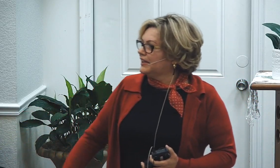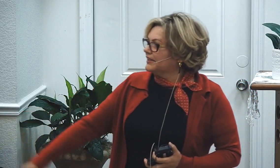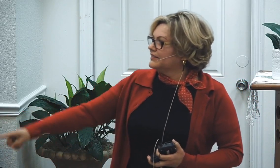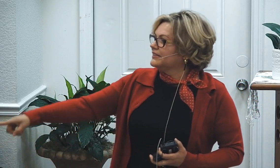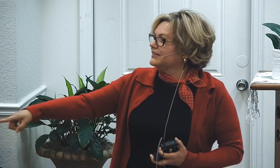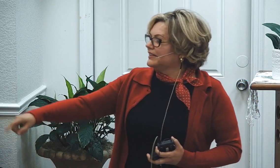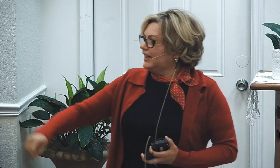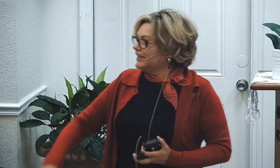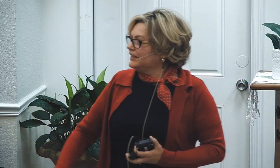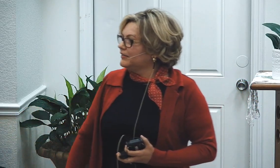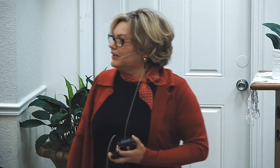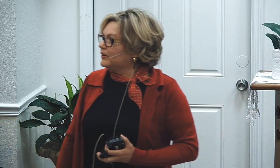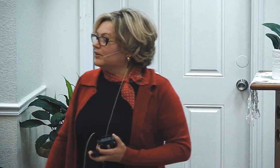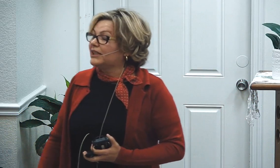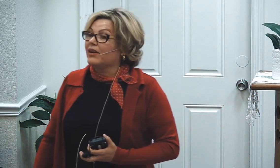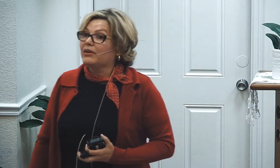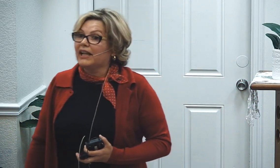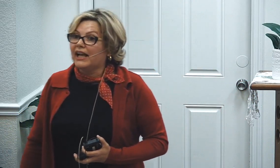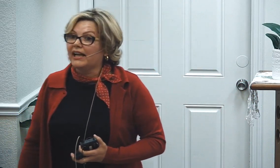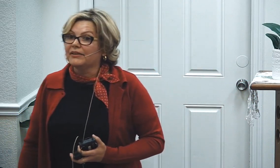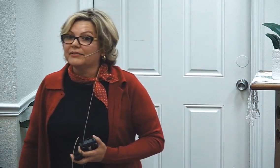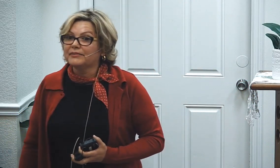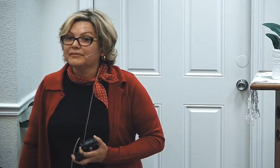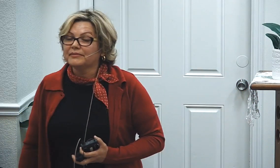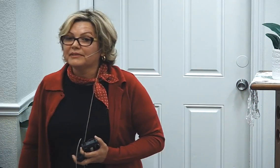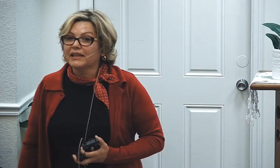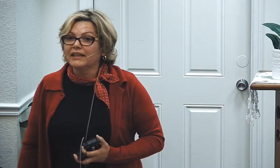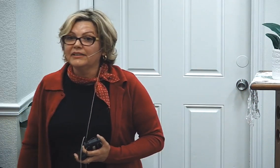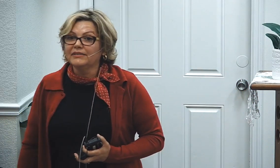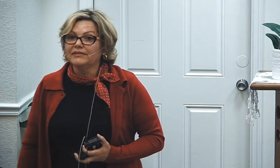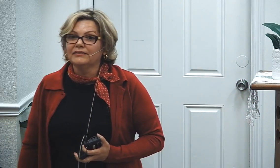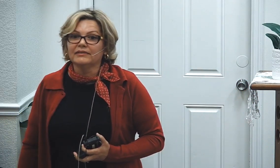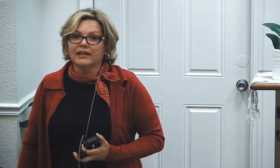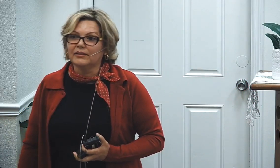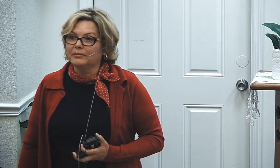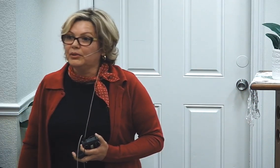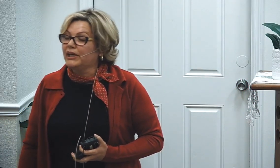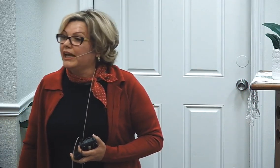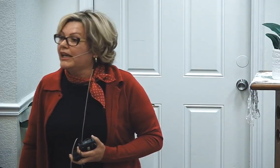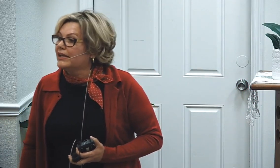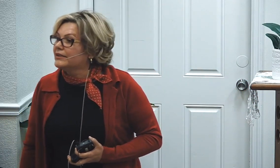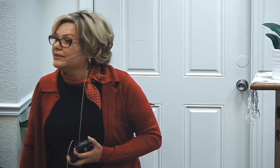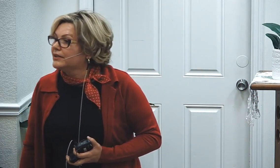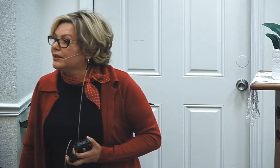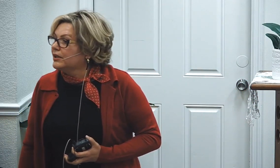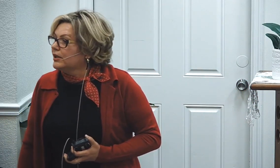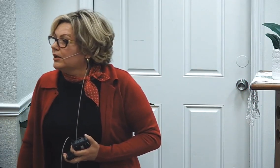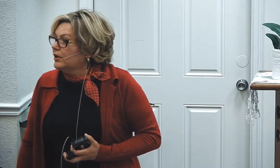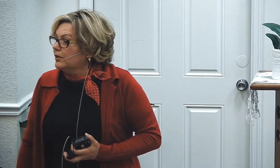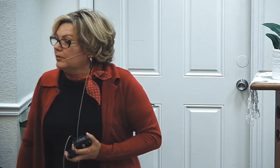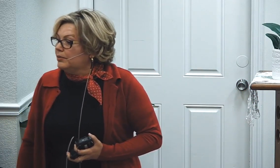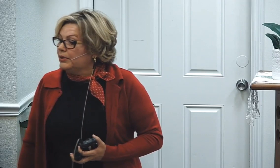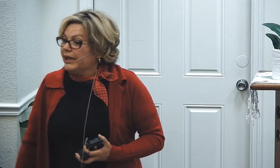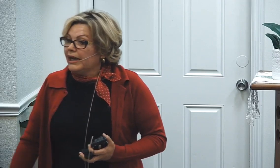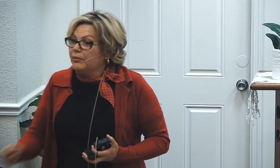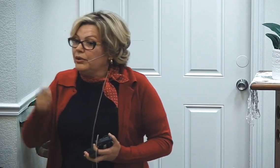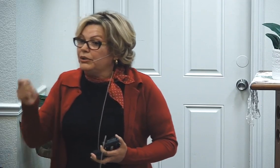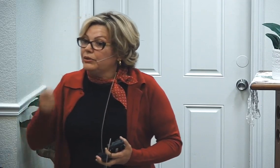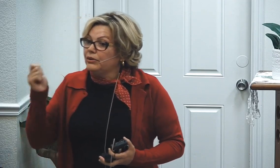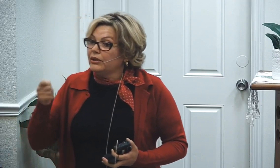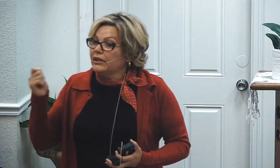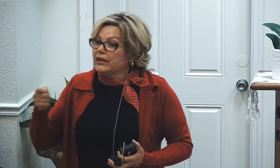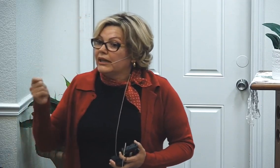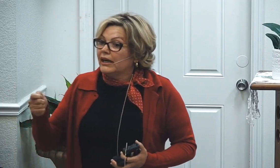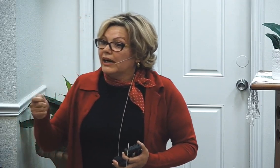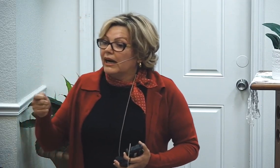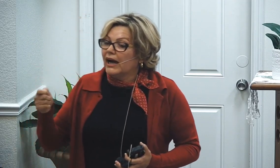Tell me, what? Alice answer. Can you count? No. No. Why?